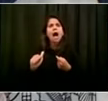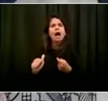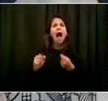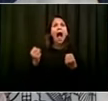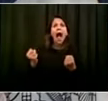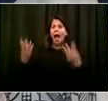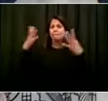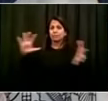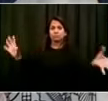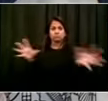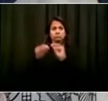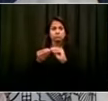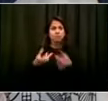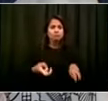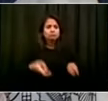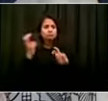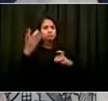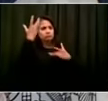want to jump in?